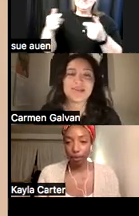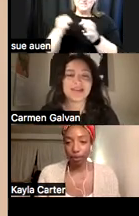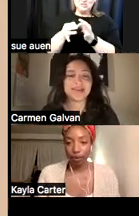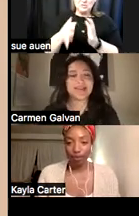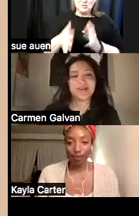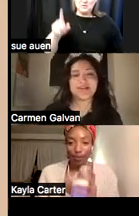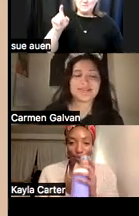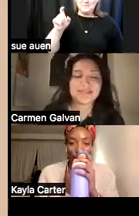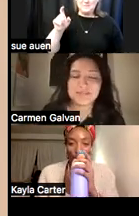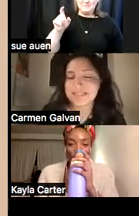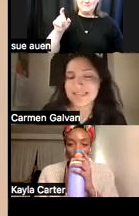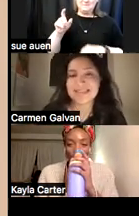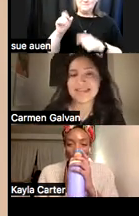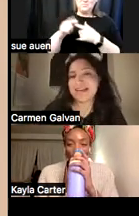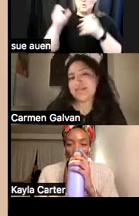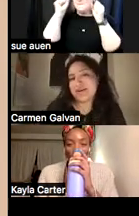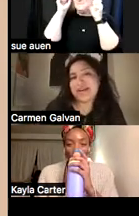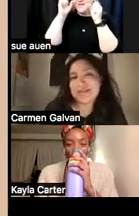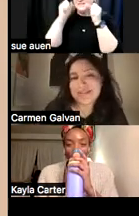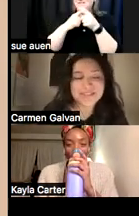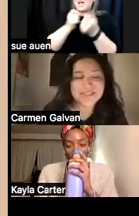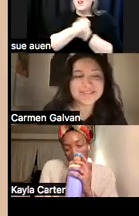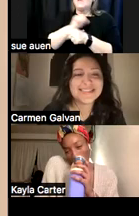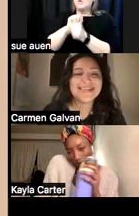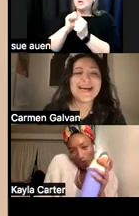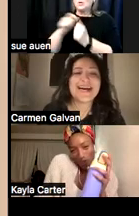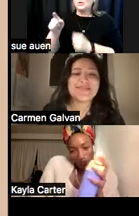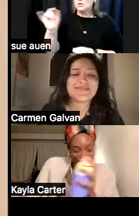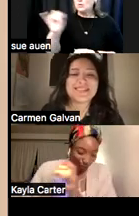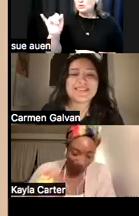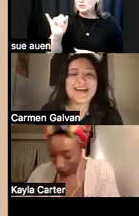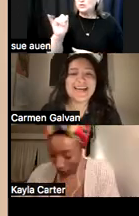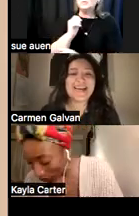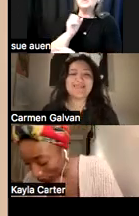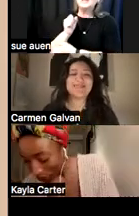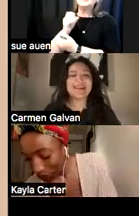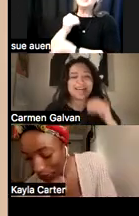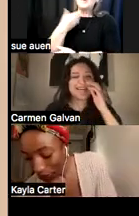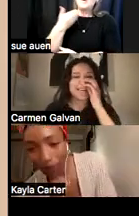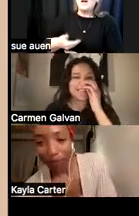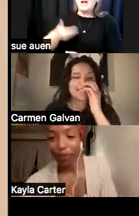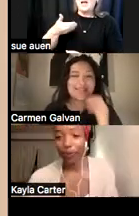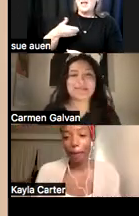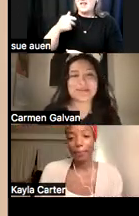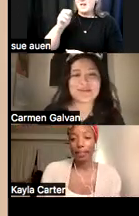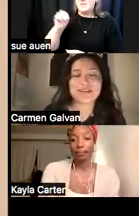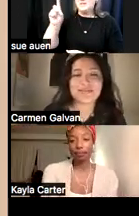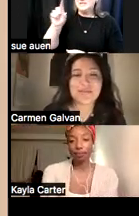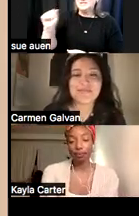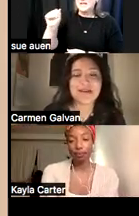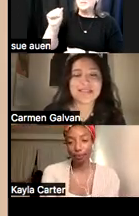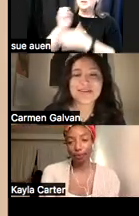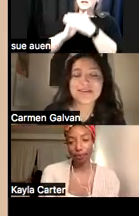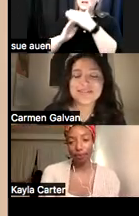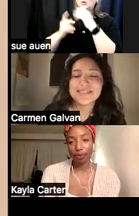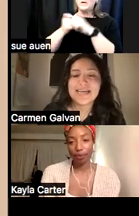Thank you, Kayla. You're amazing, and I love working with you too. So I am a disabled immigrant from